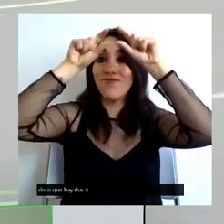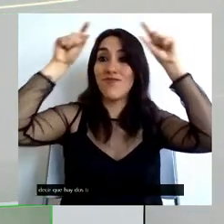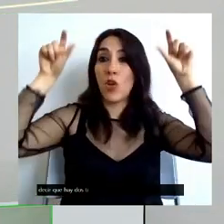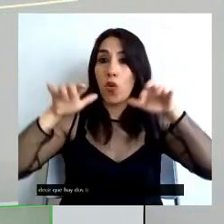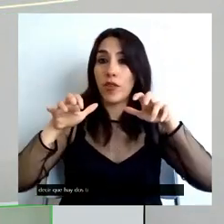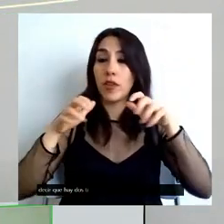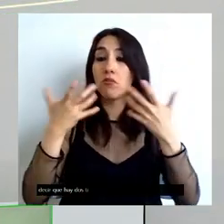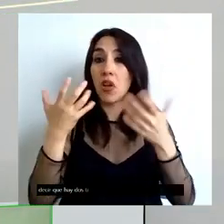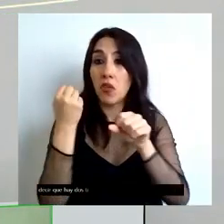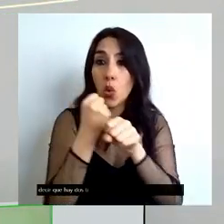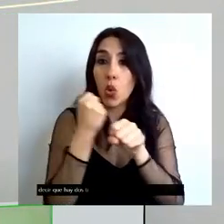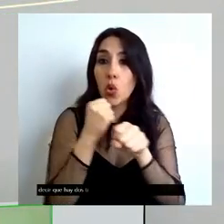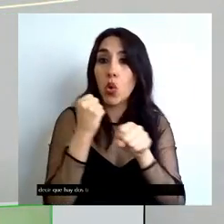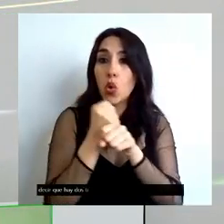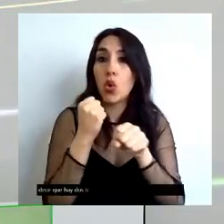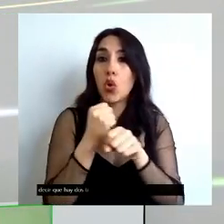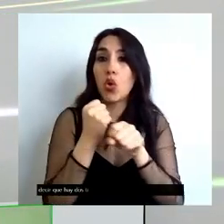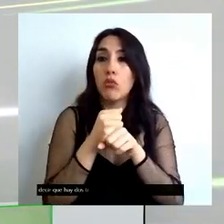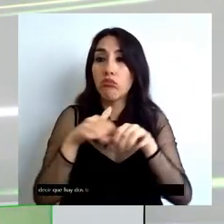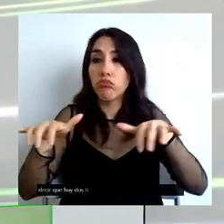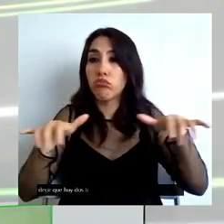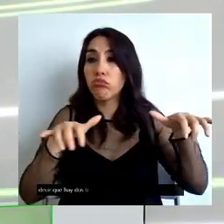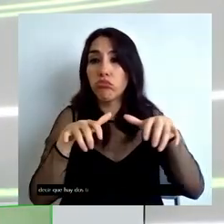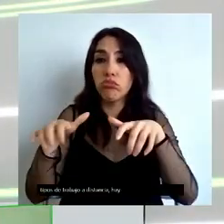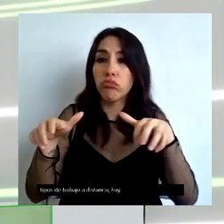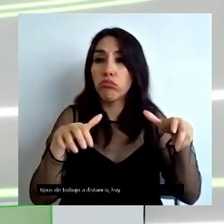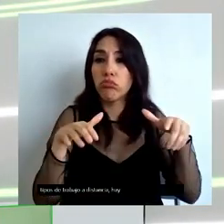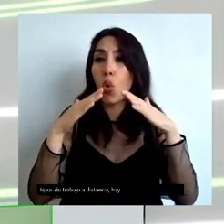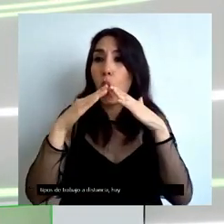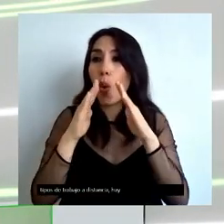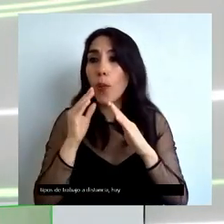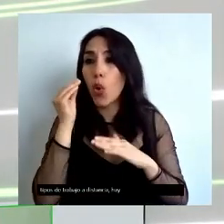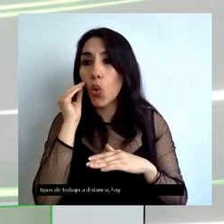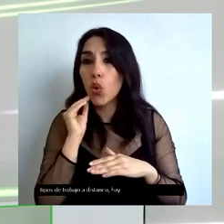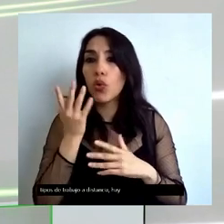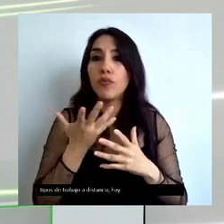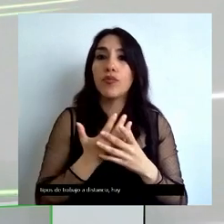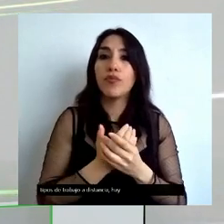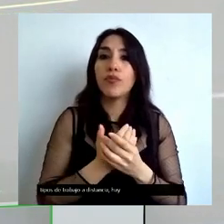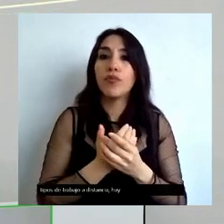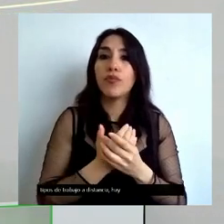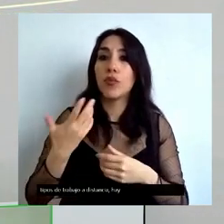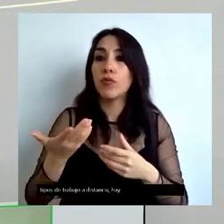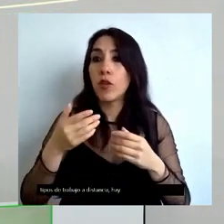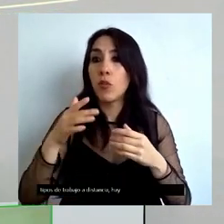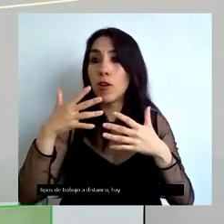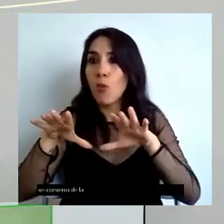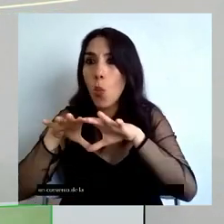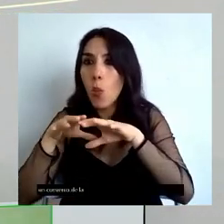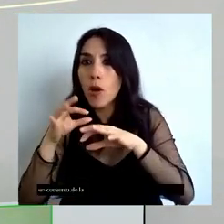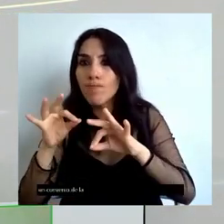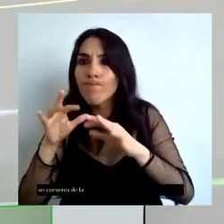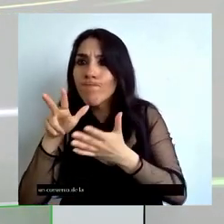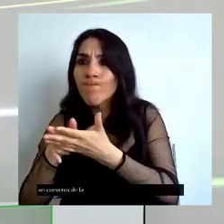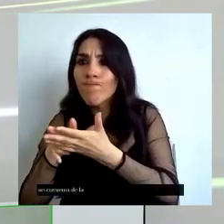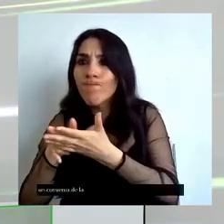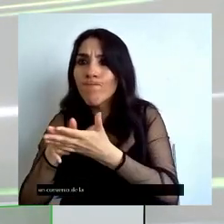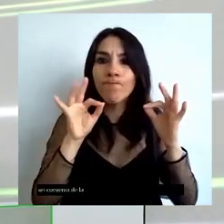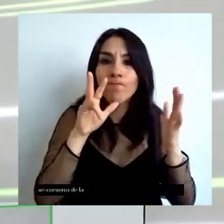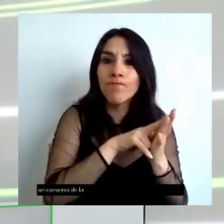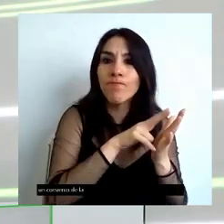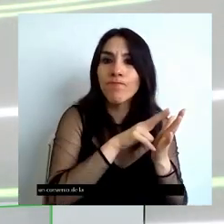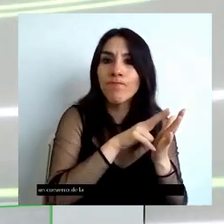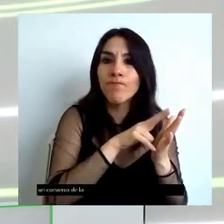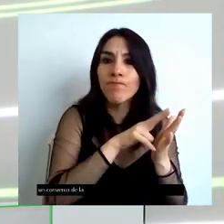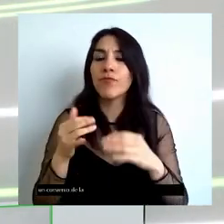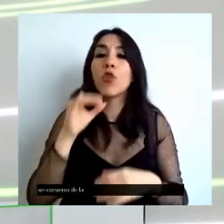for remote work through an agreement with the ILO that was promoting that kind